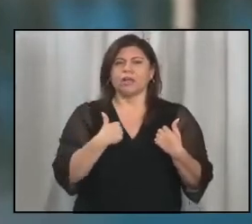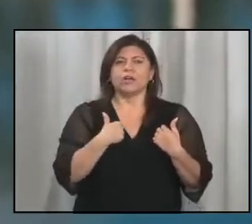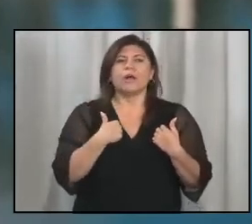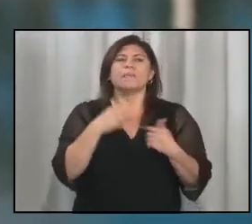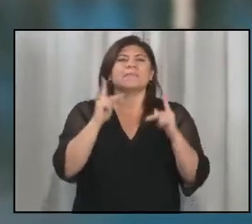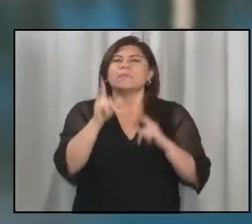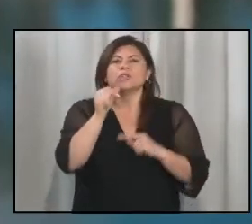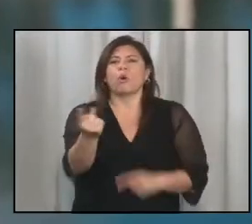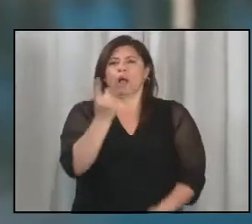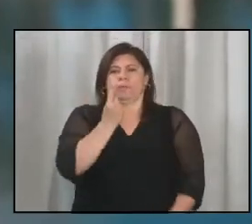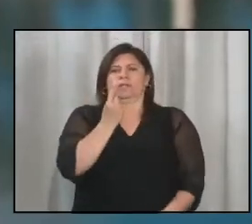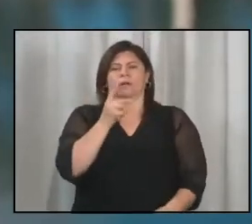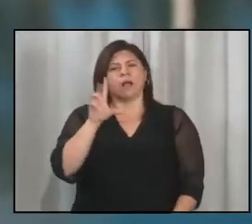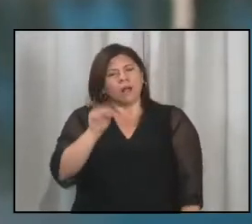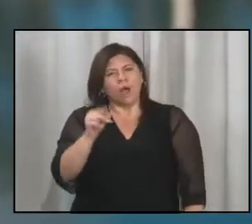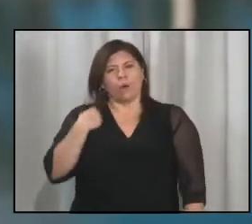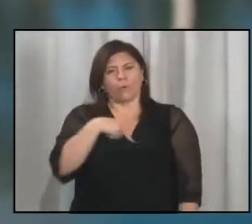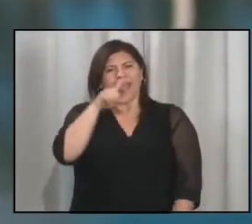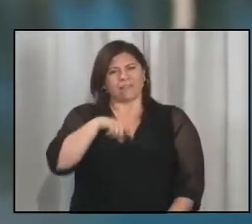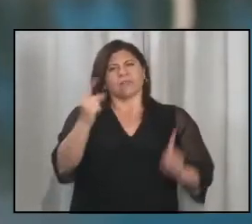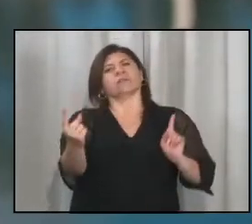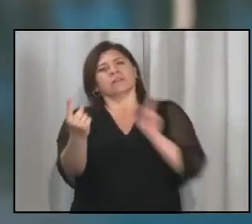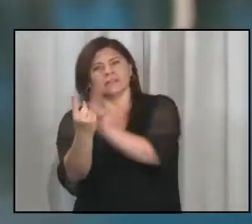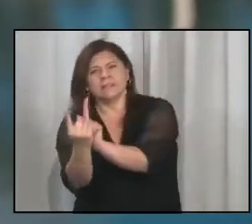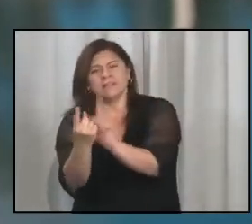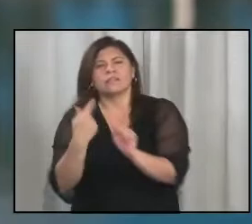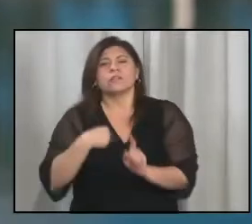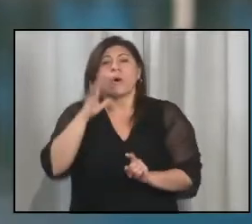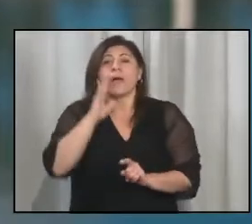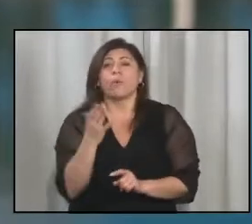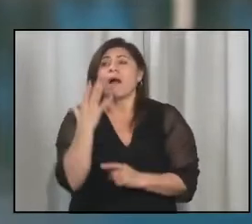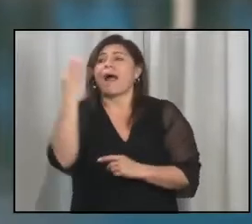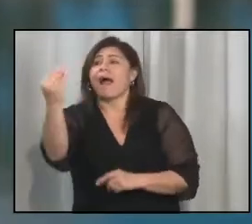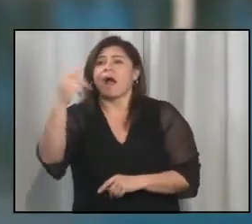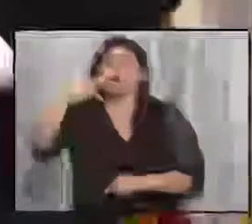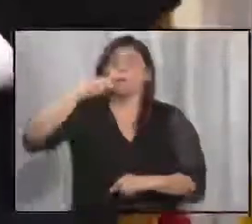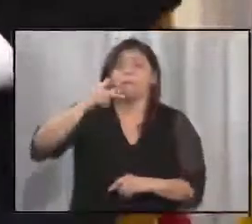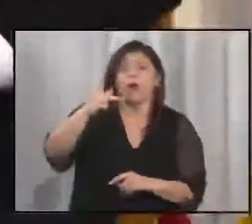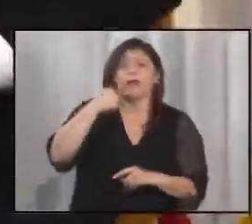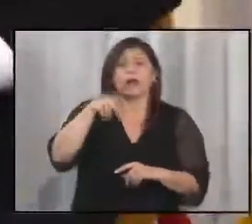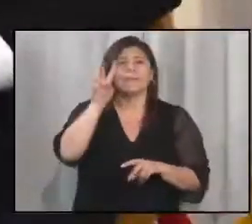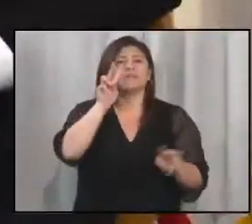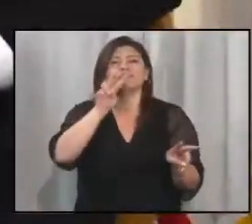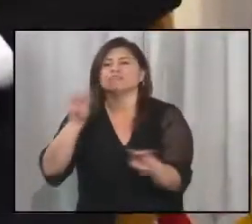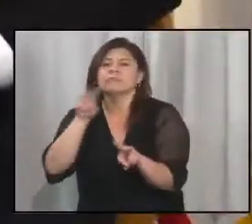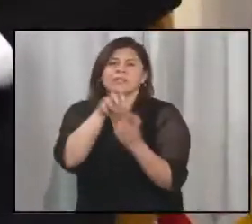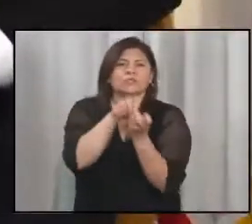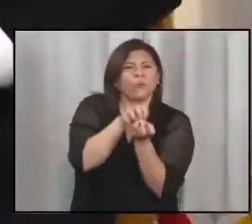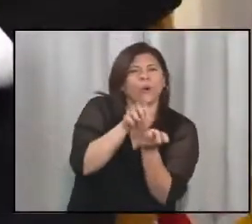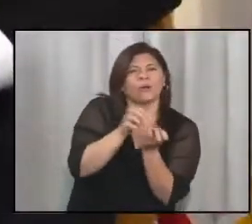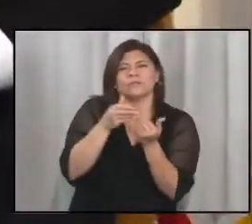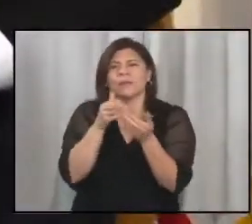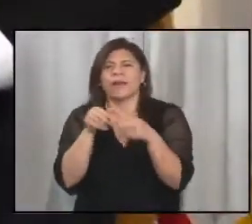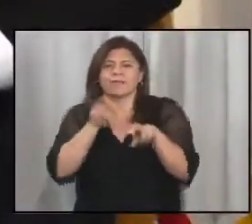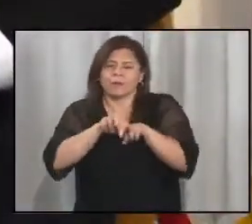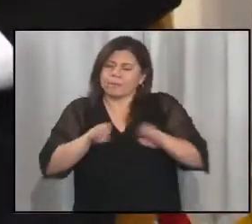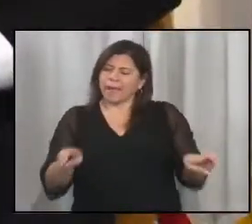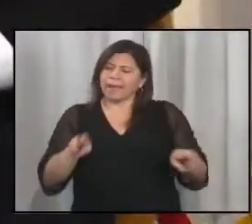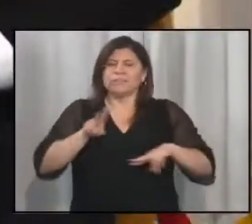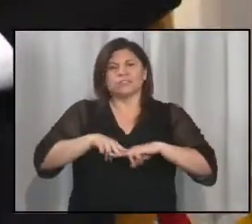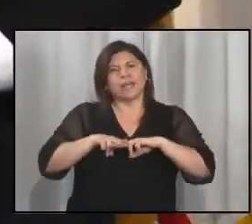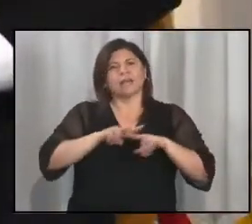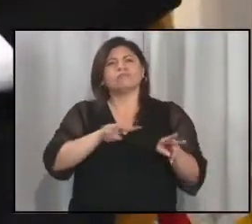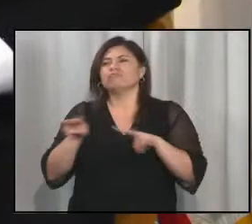to go to them. Mm-hmm. So I'll walk around the park like I'm checking out the squirrels, and I'll go around the bench, and I'll come back, and I've been able to